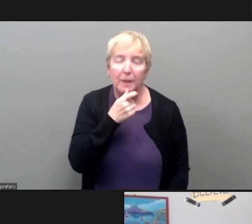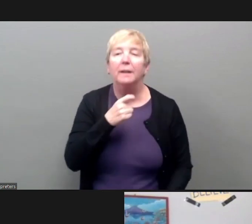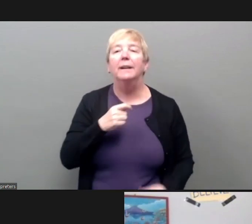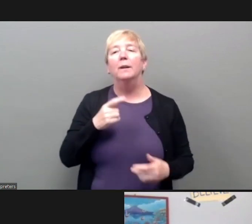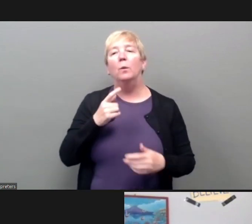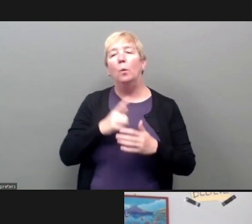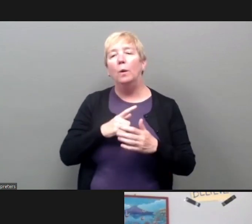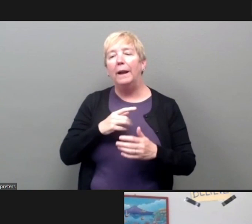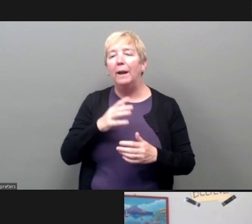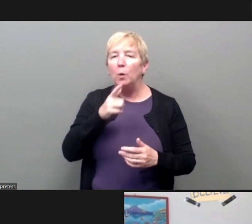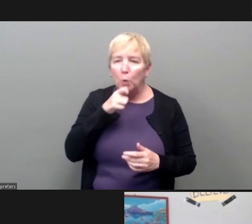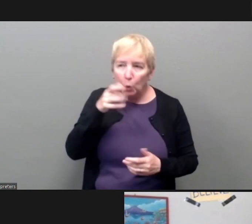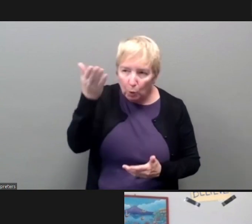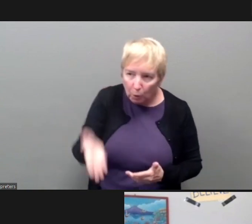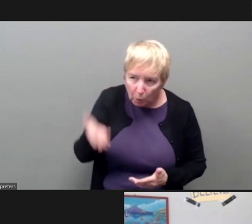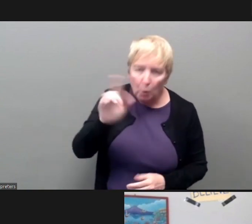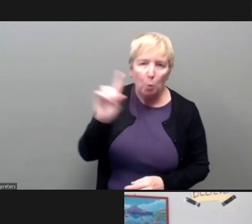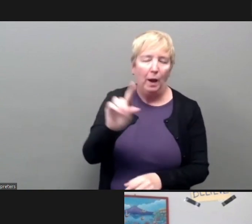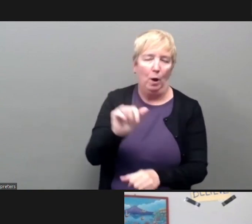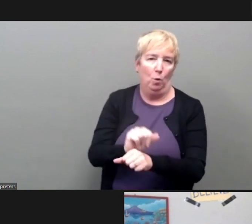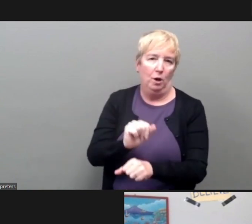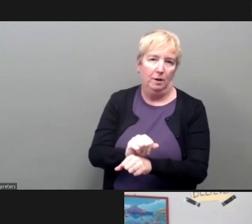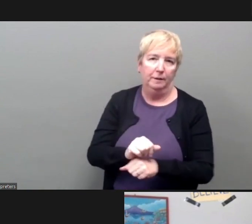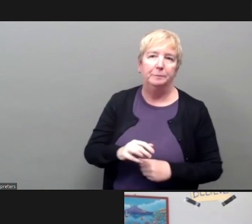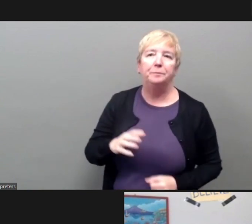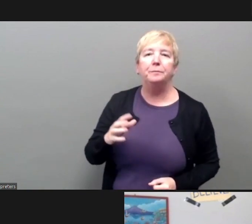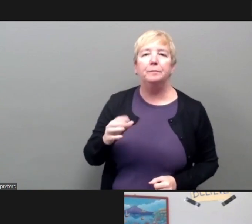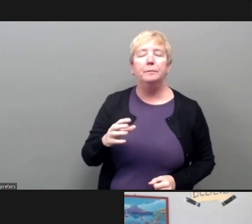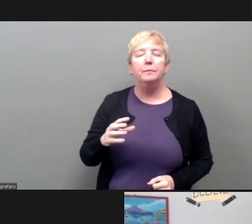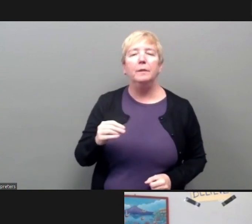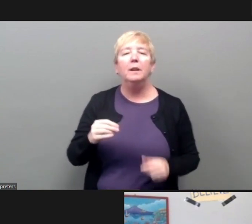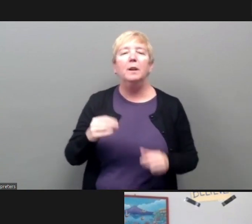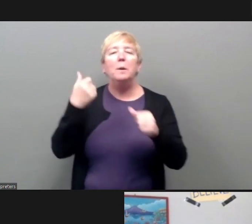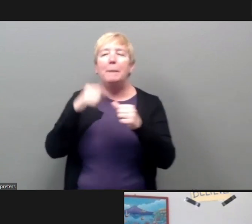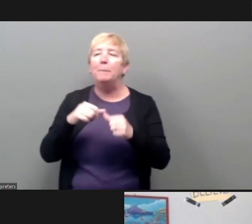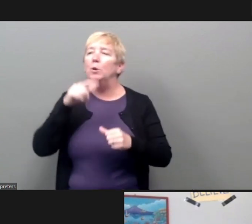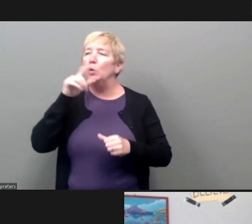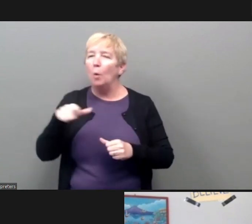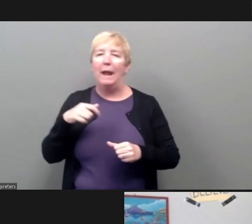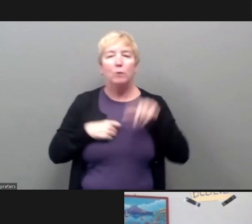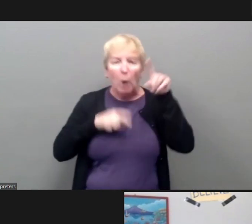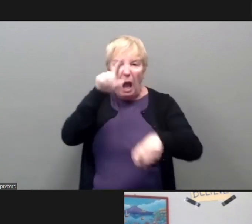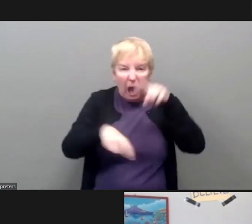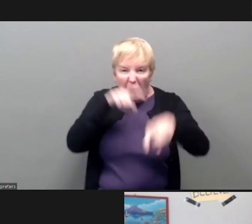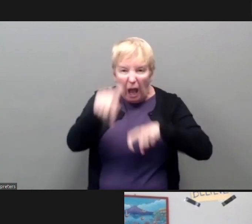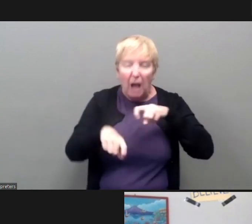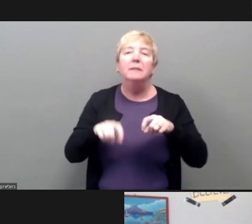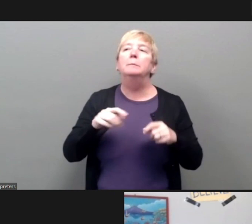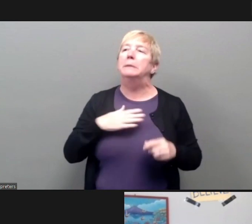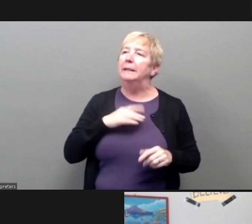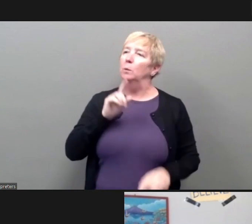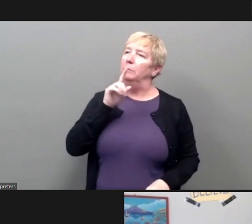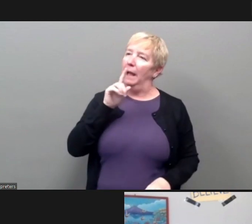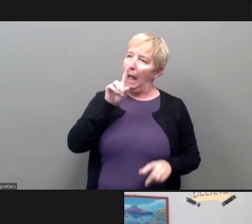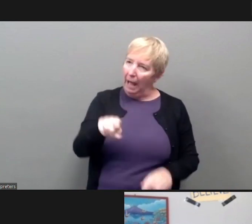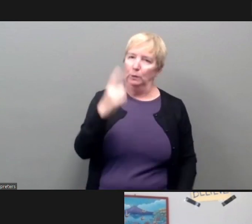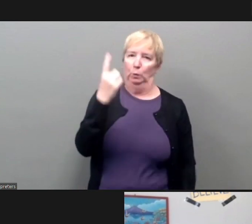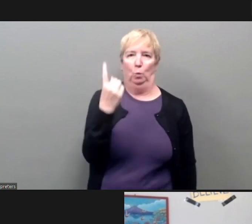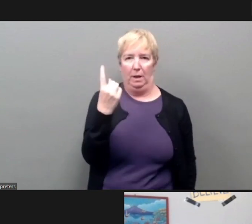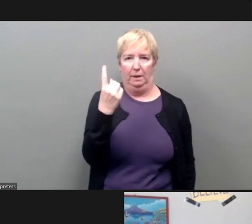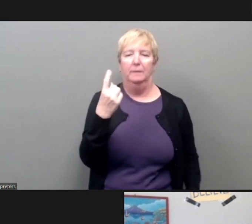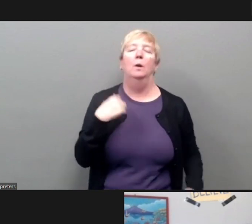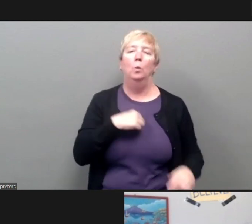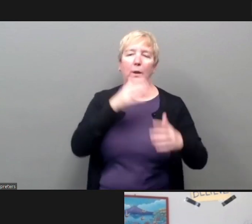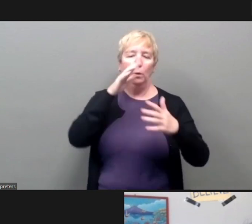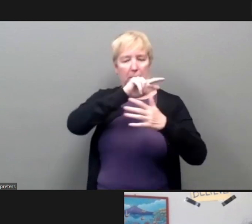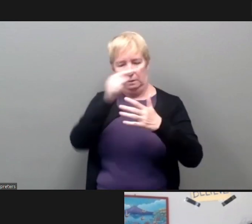outlet. And then finally, just a reminder, no need to cluster questions. Please just ask one question. We'll cycle through the list as many times as we need